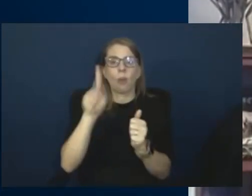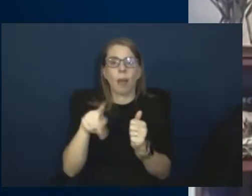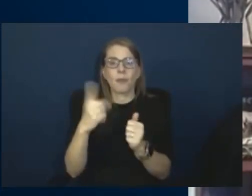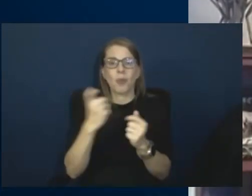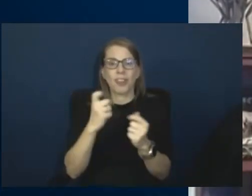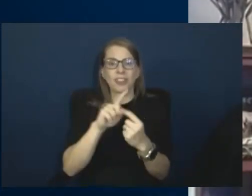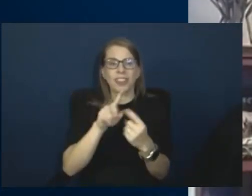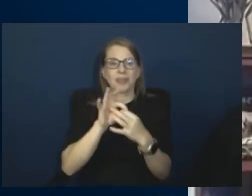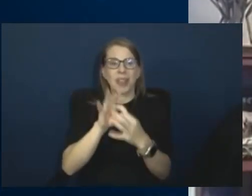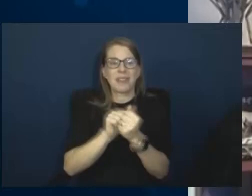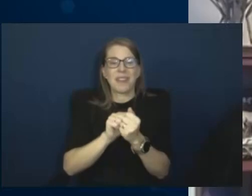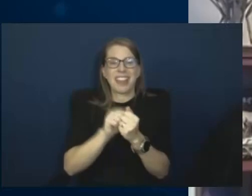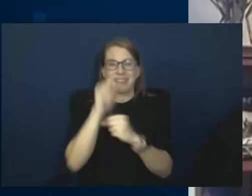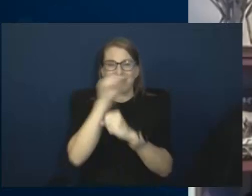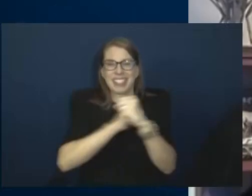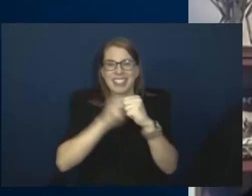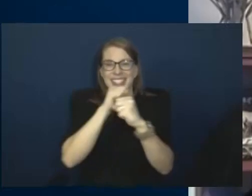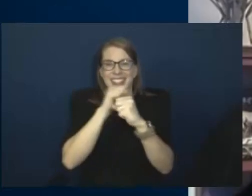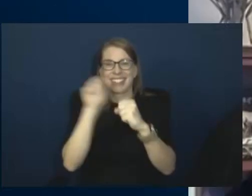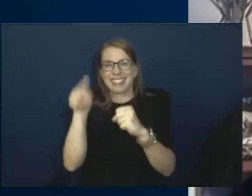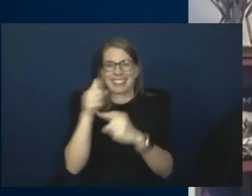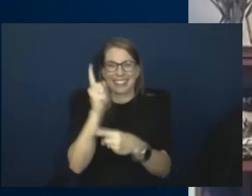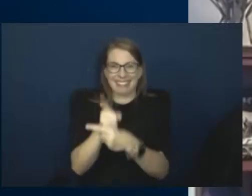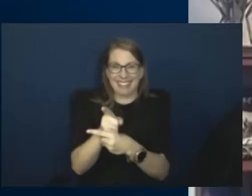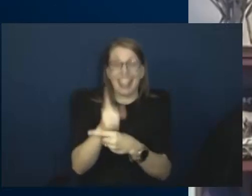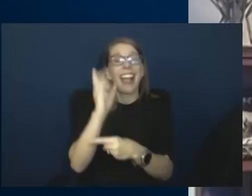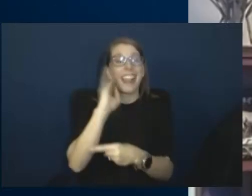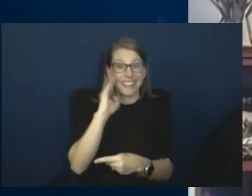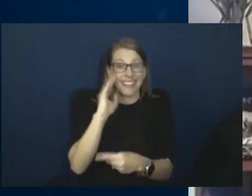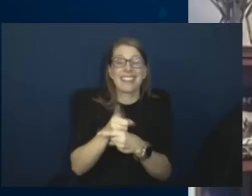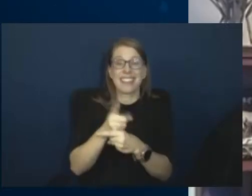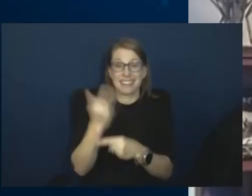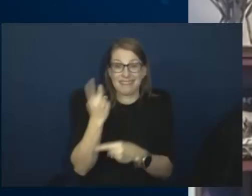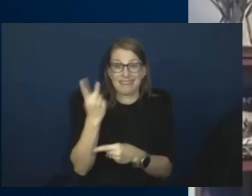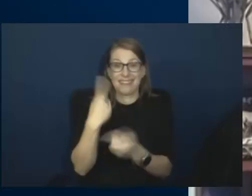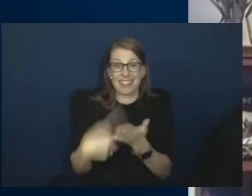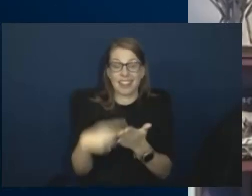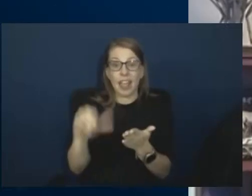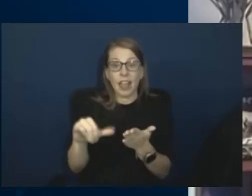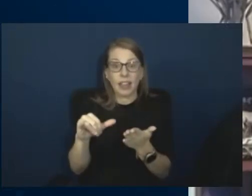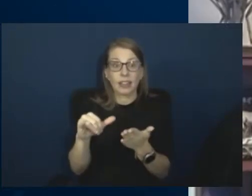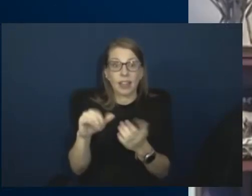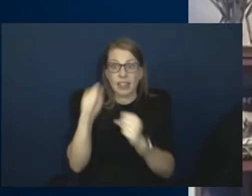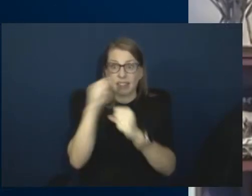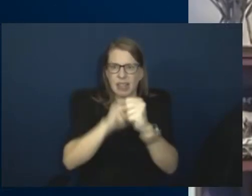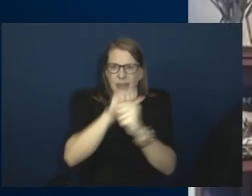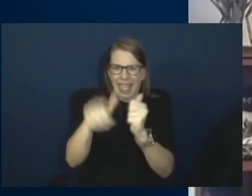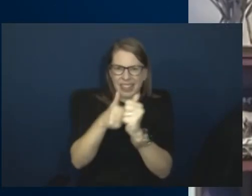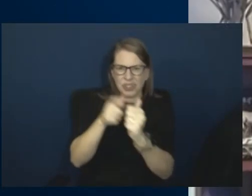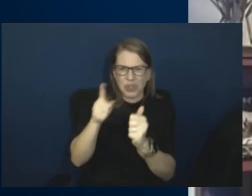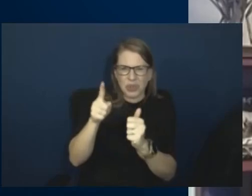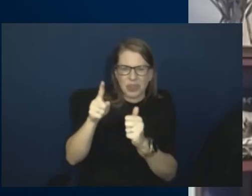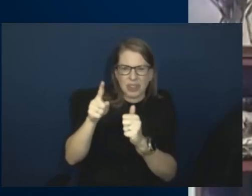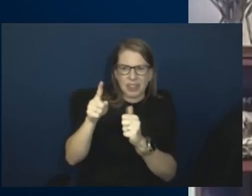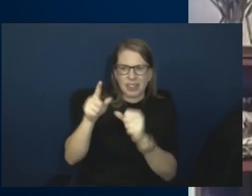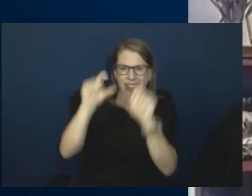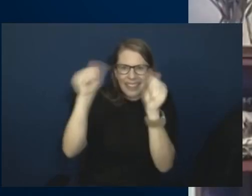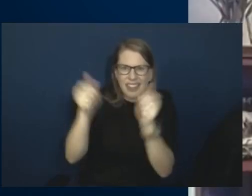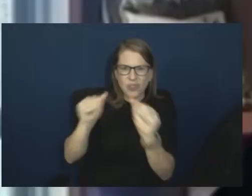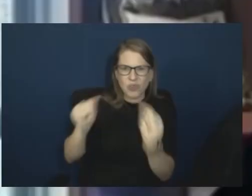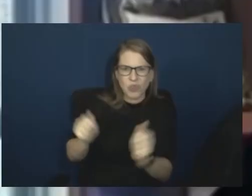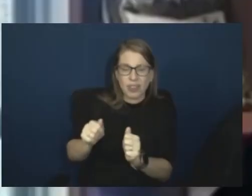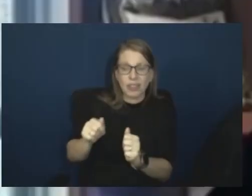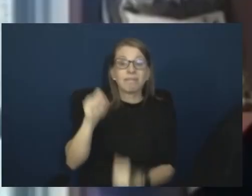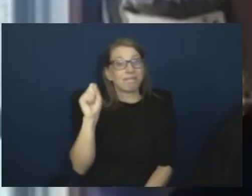are. I was. You know I was, because we were talking about that. And is that a large mosquito behind you, by the way? It is.